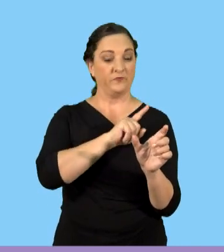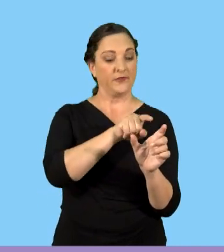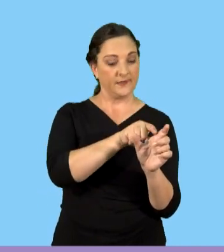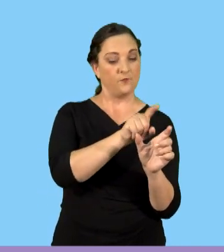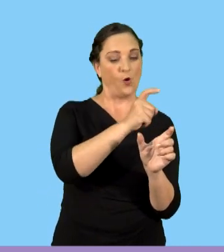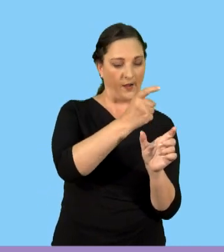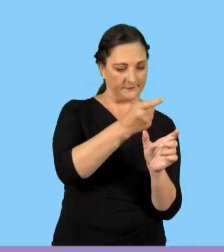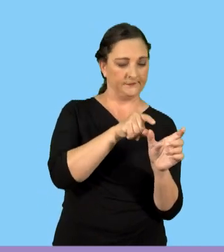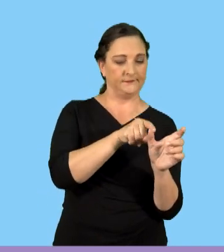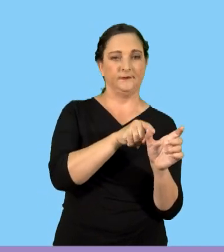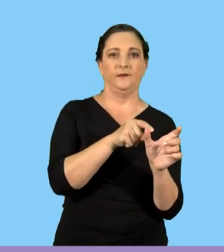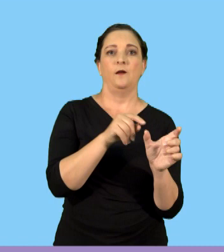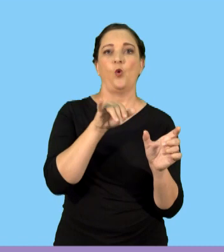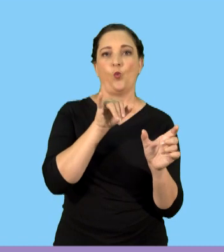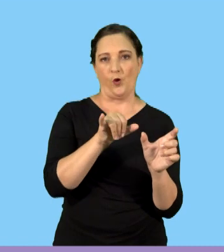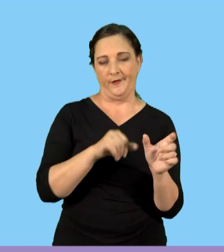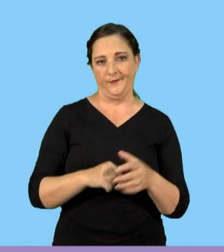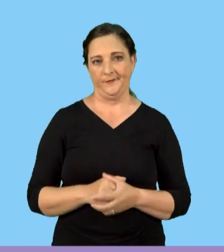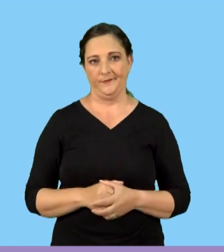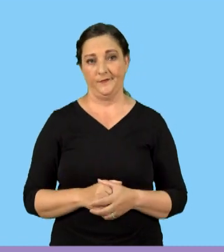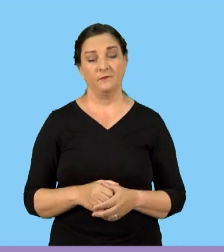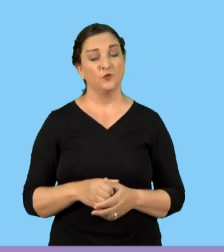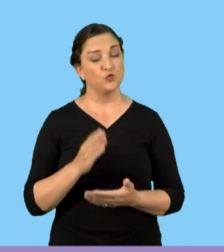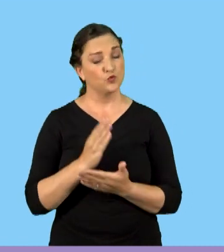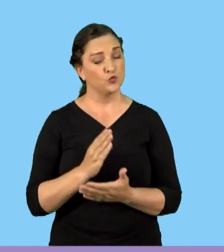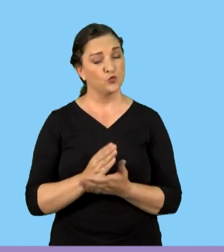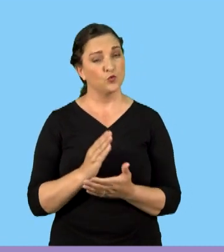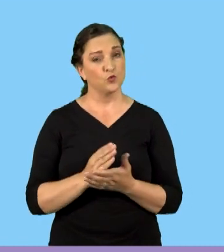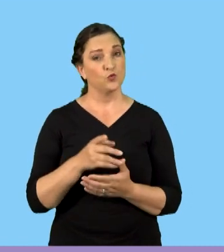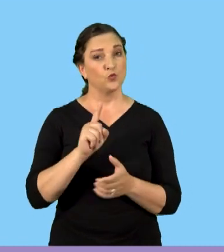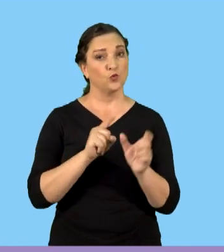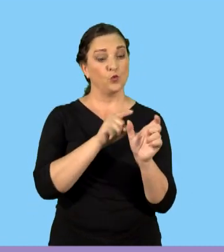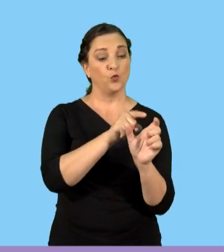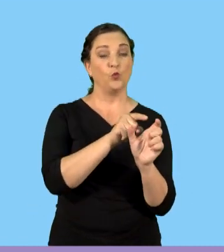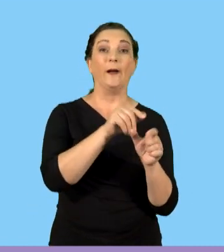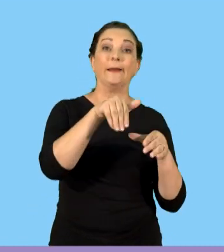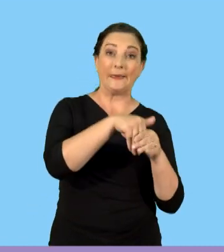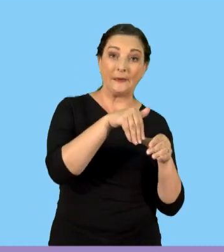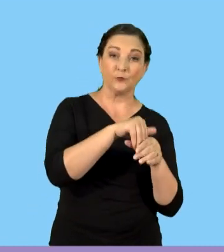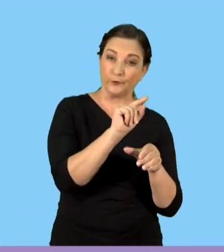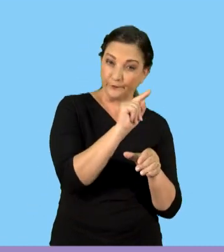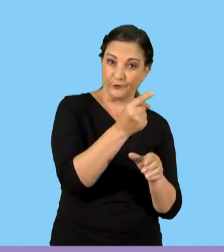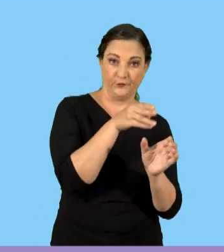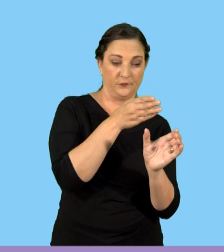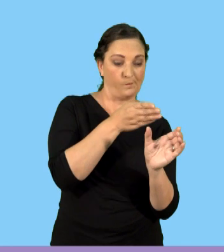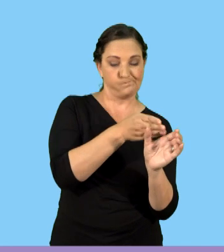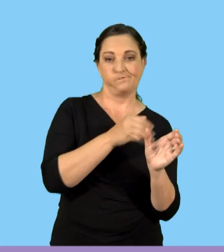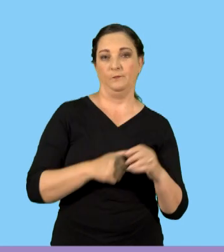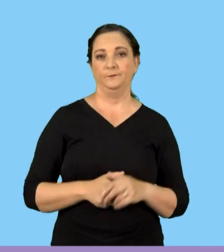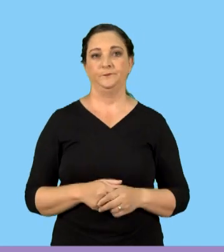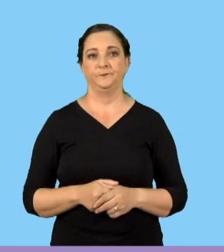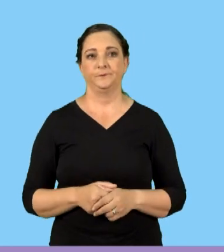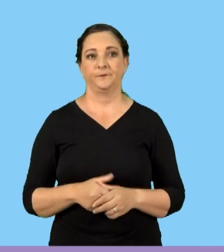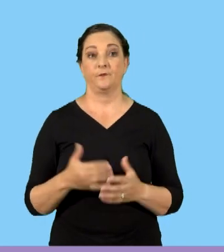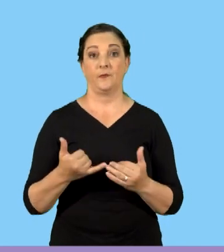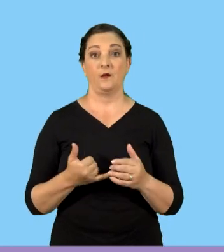remember that input would be the x value and that output would be the y values. So make sure that the input one is the one